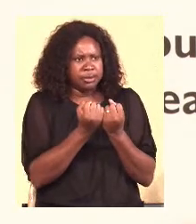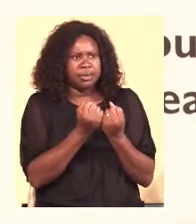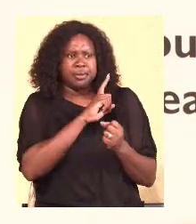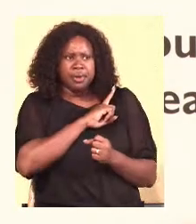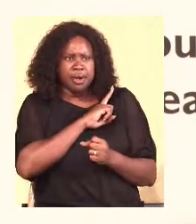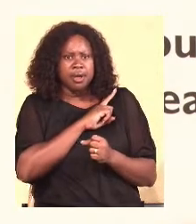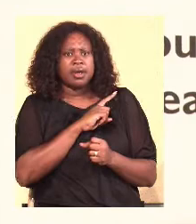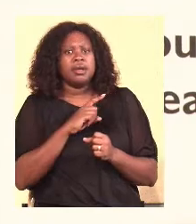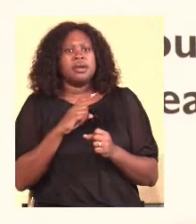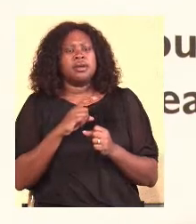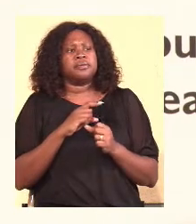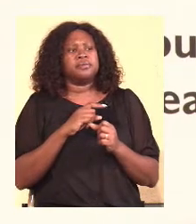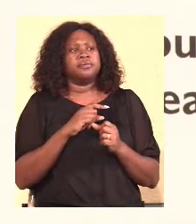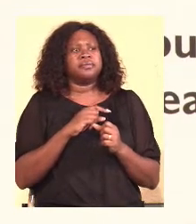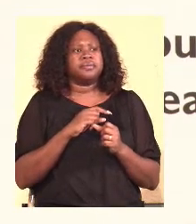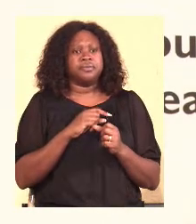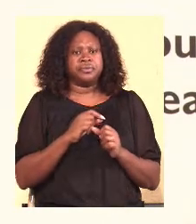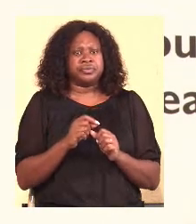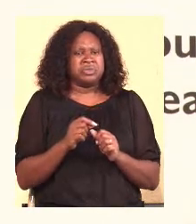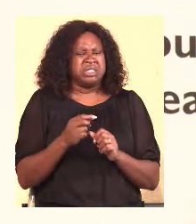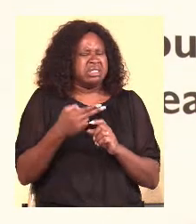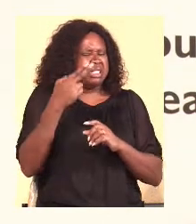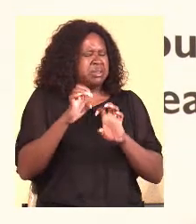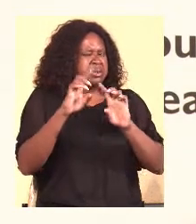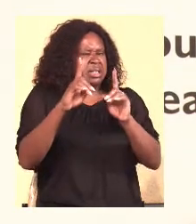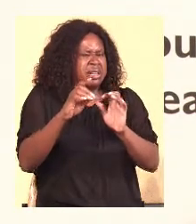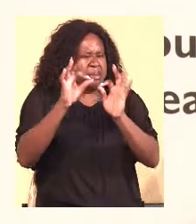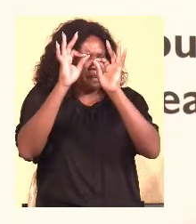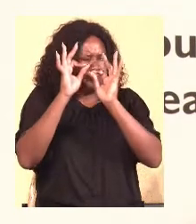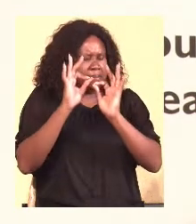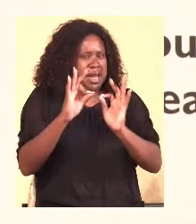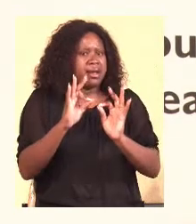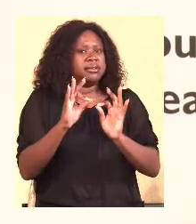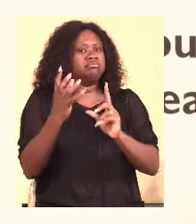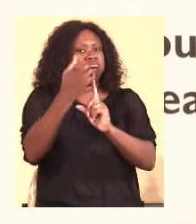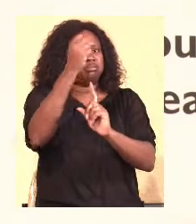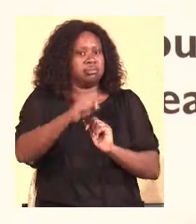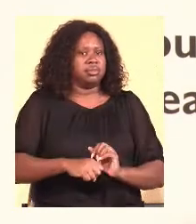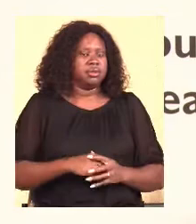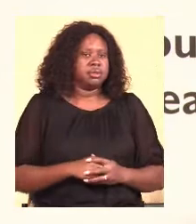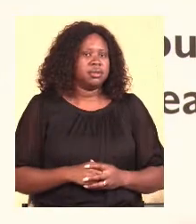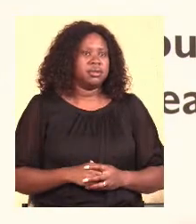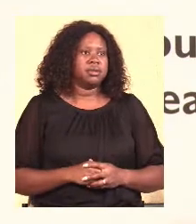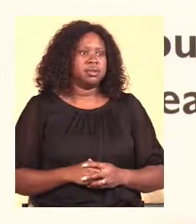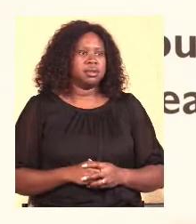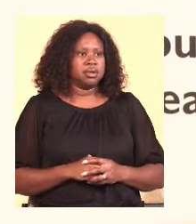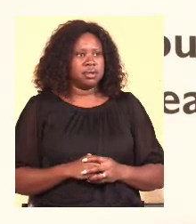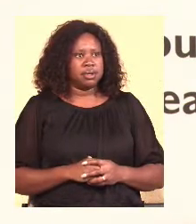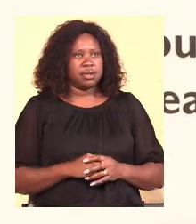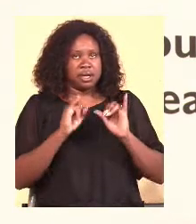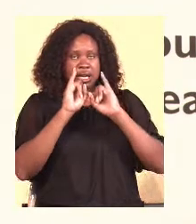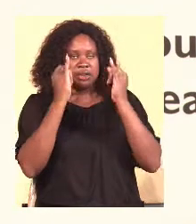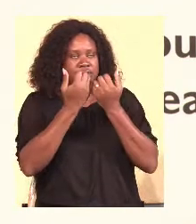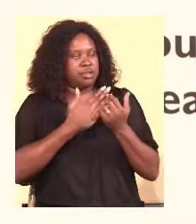the end of the day, quality higher education is actually achieved at our institutions.